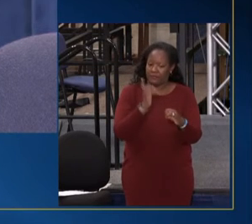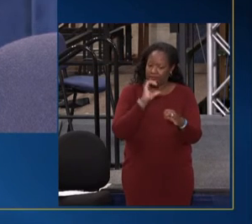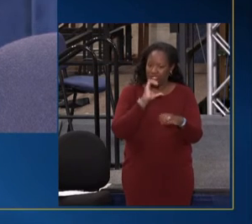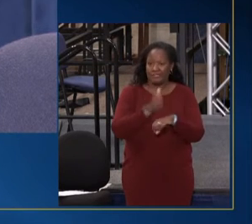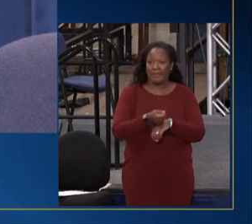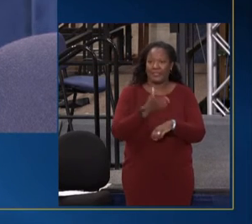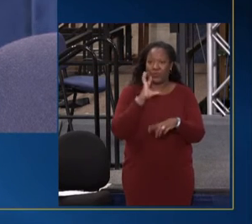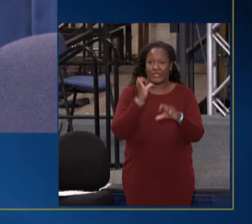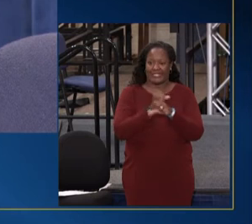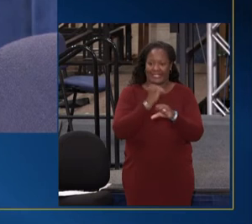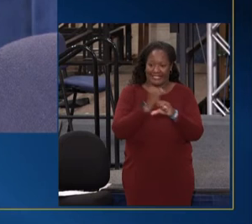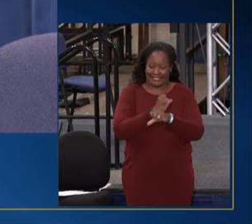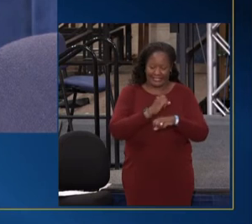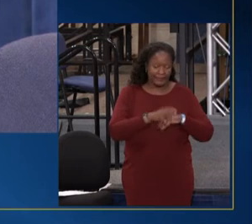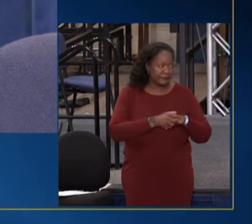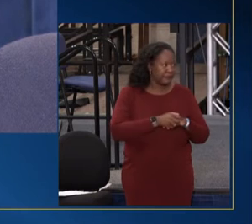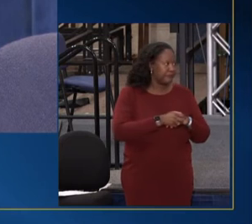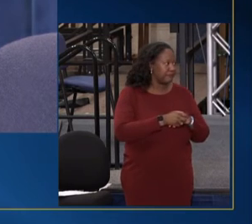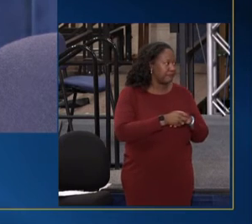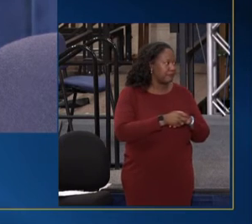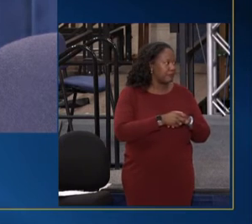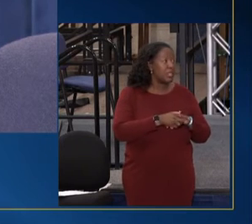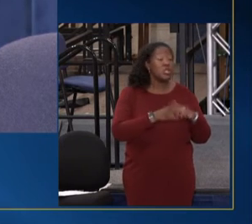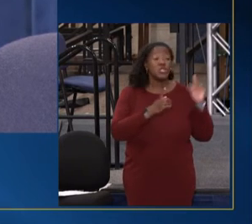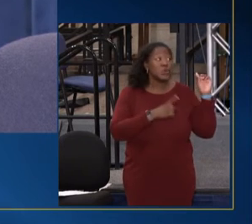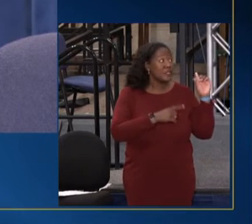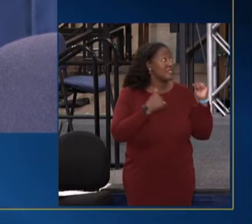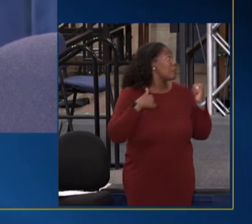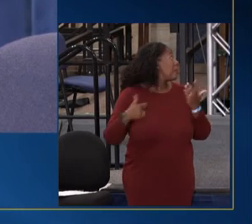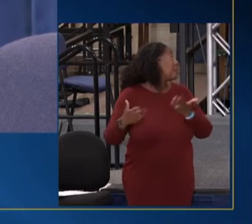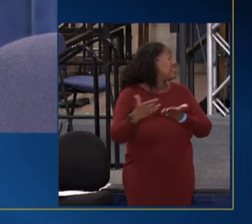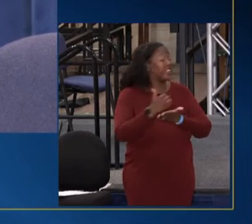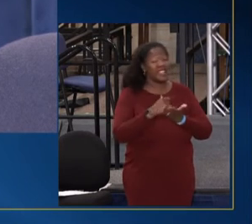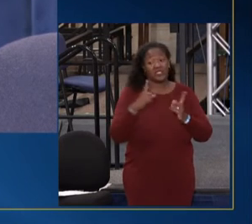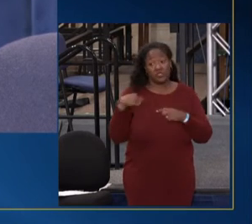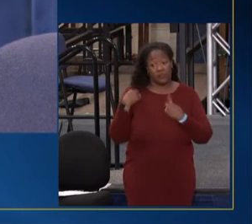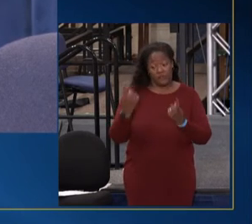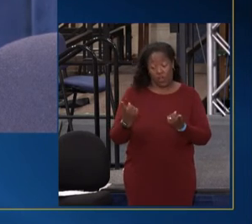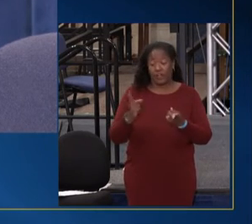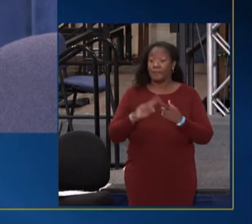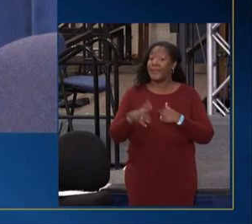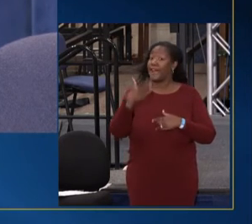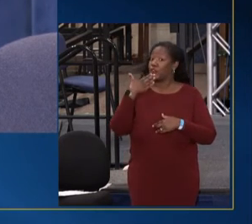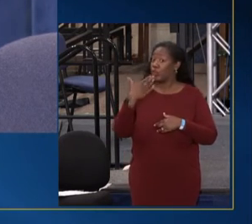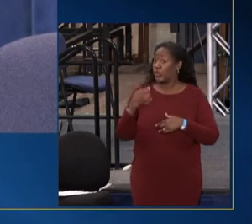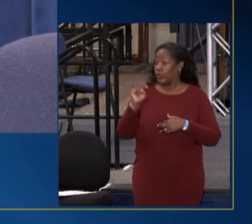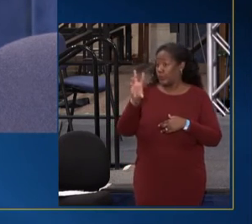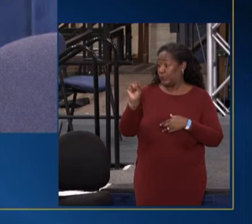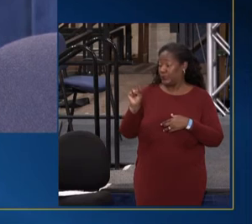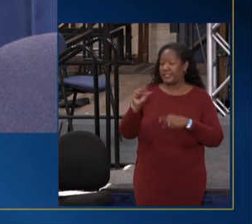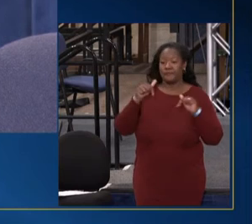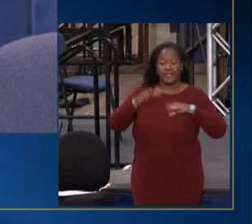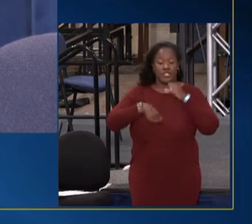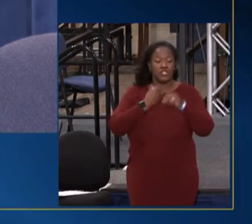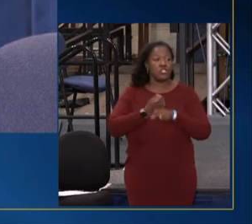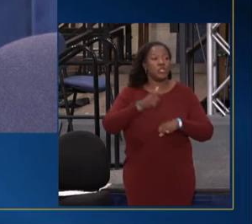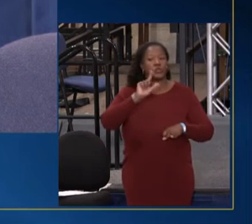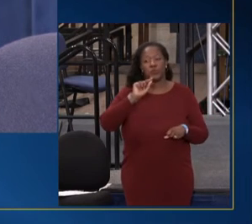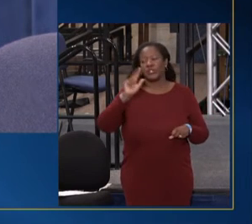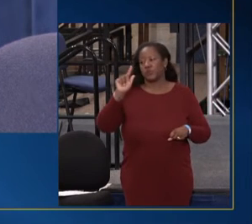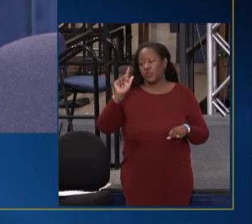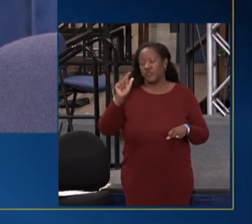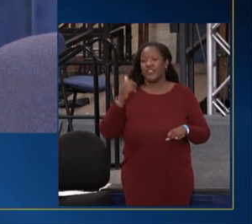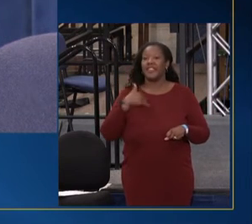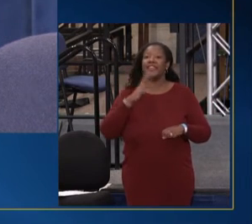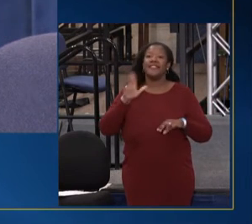statistics. As I said, this is what we've collected so far, but I have really good news that this year in 2023, the National Survey on